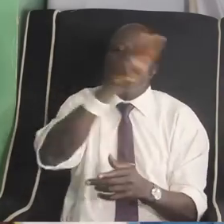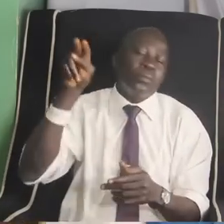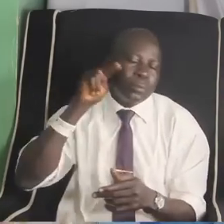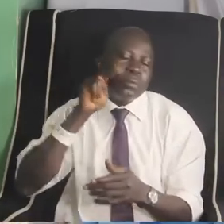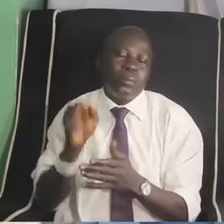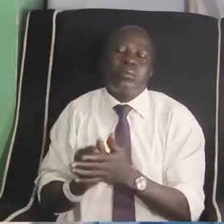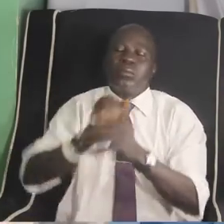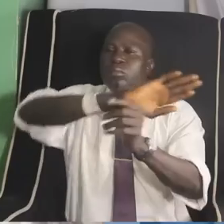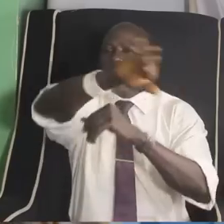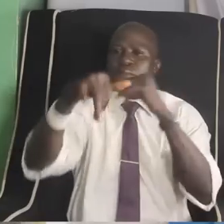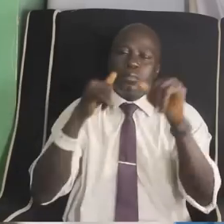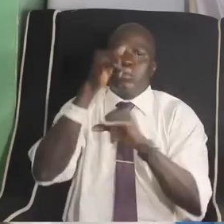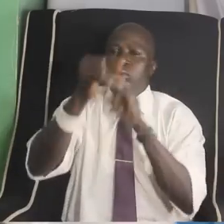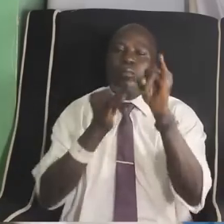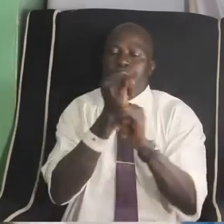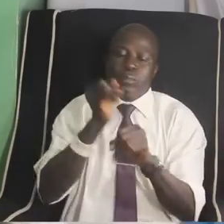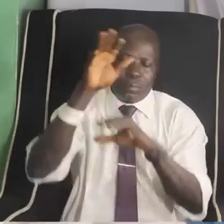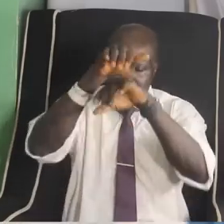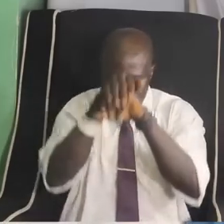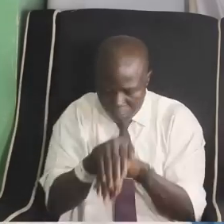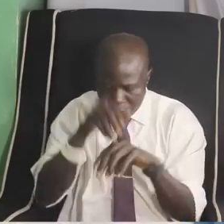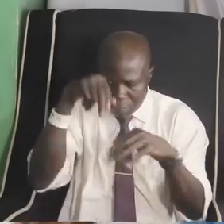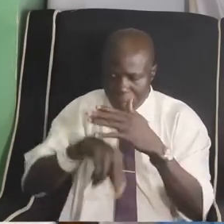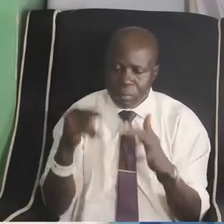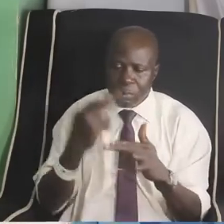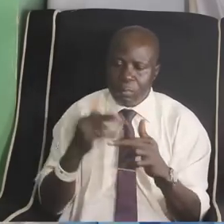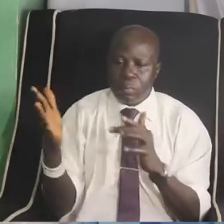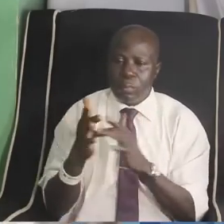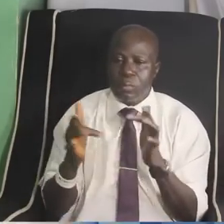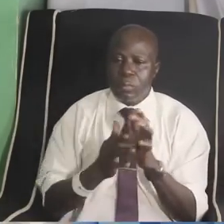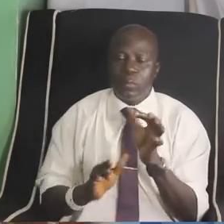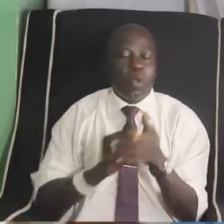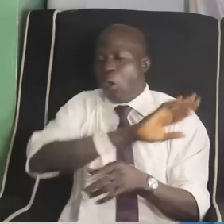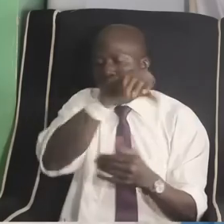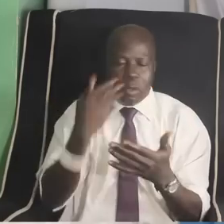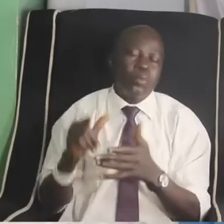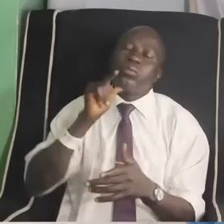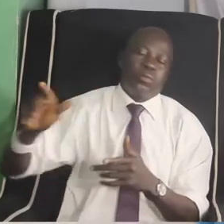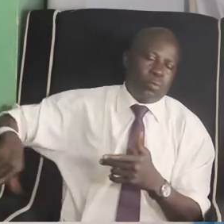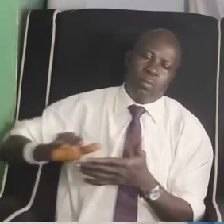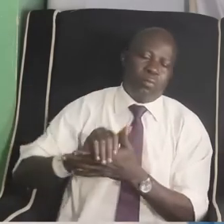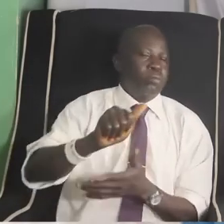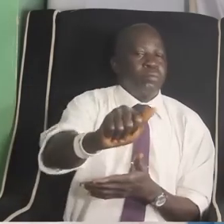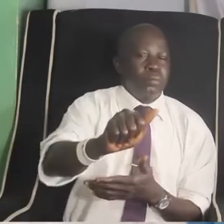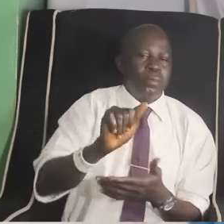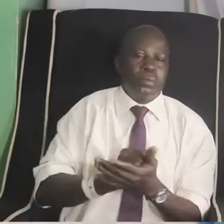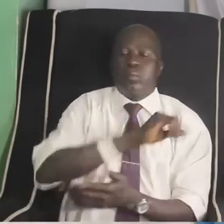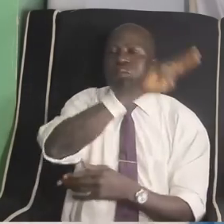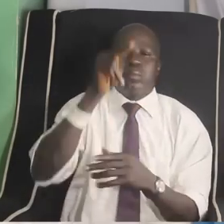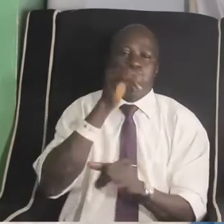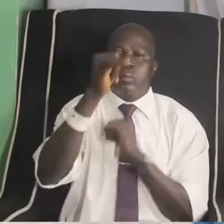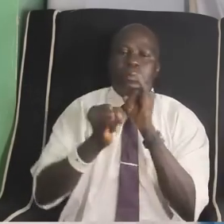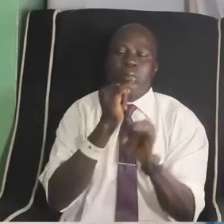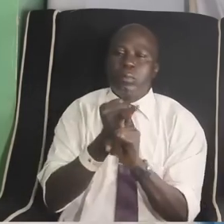that nations will bow down for you in the name of Jesus, or else we not believe.